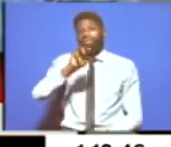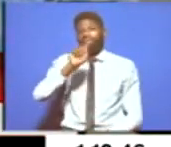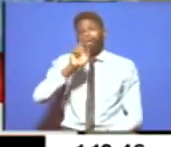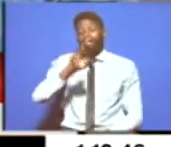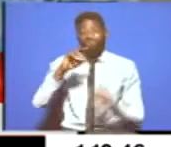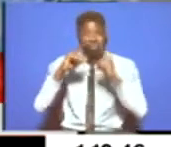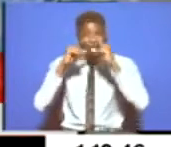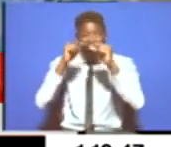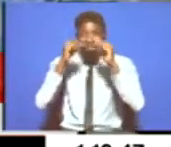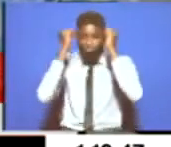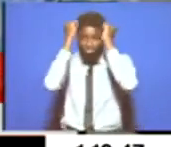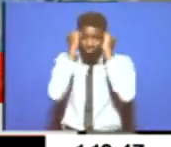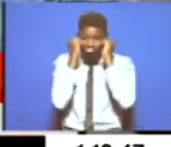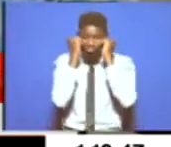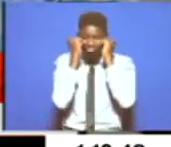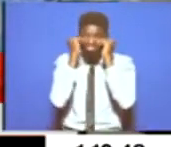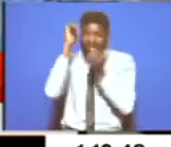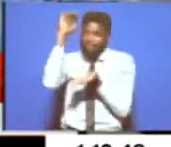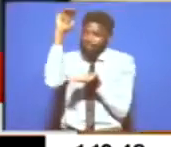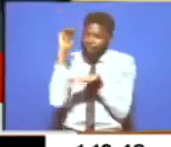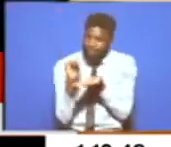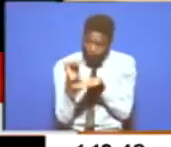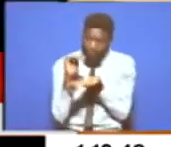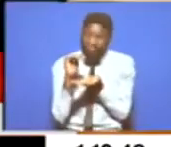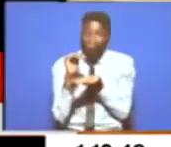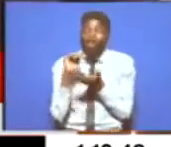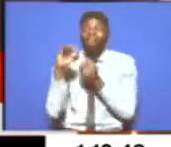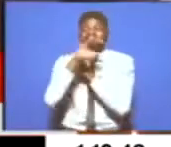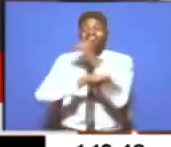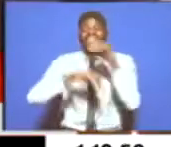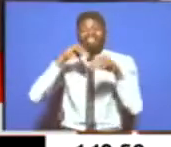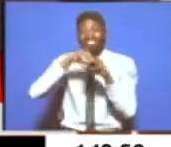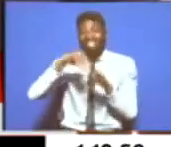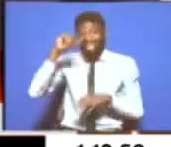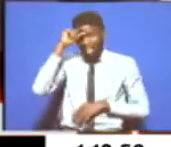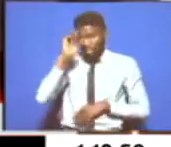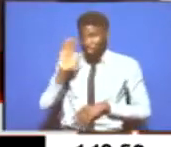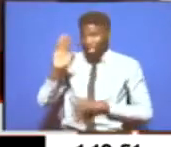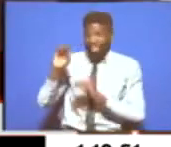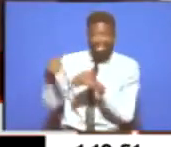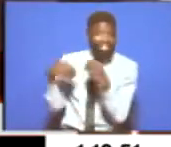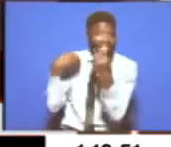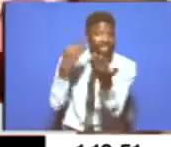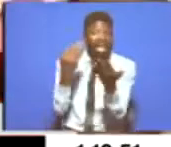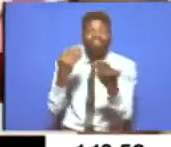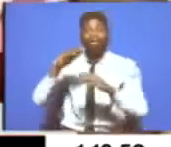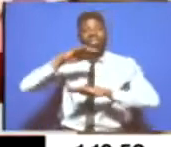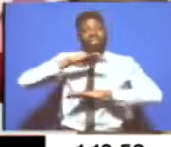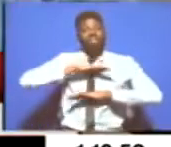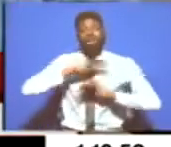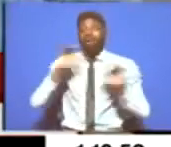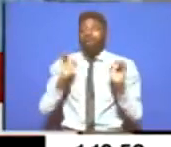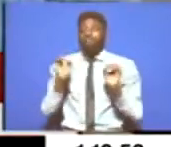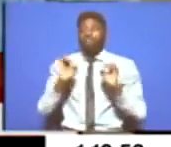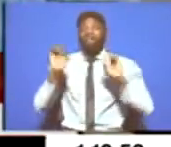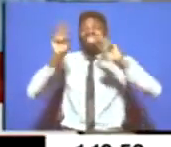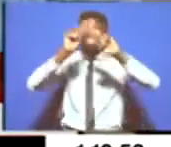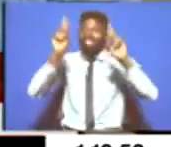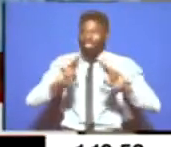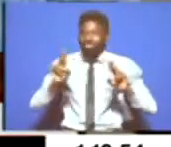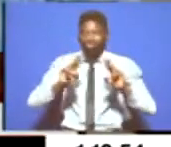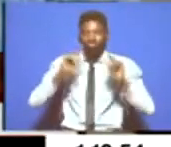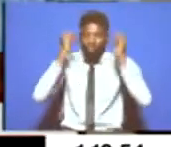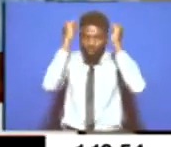condoms in the country, hence those supplied by the government do not meet the demand. The International Condom Day is marked